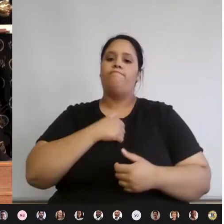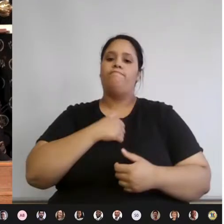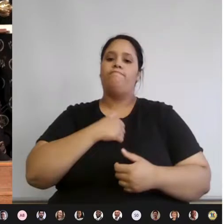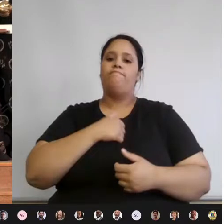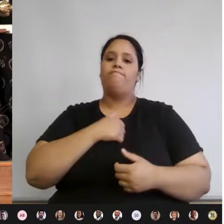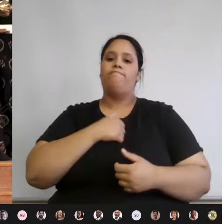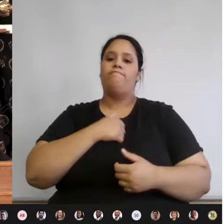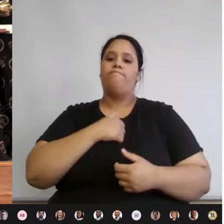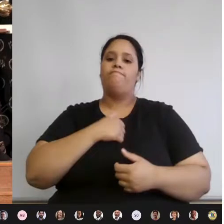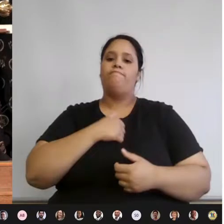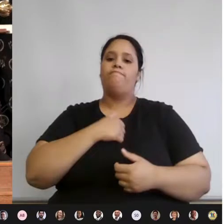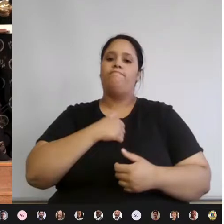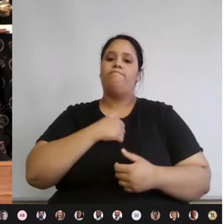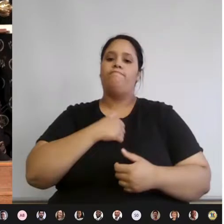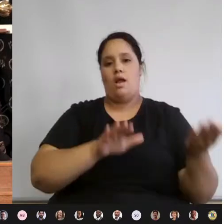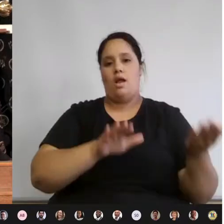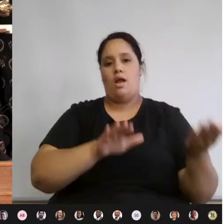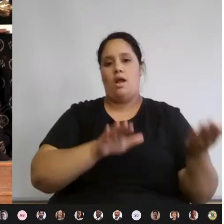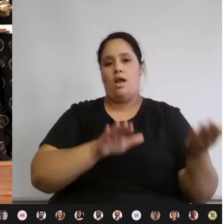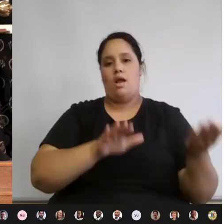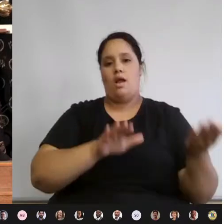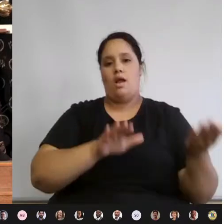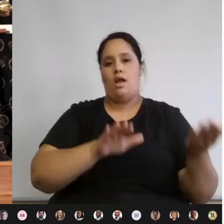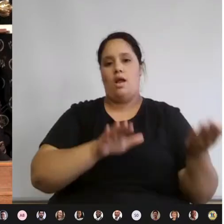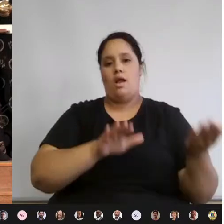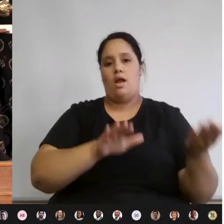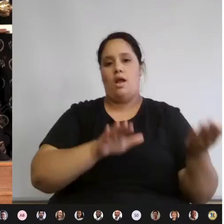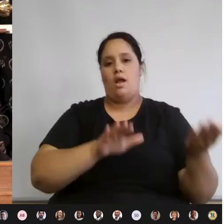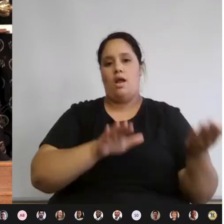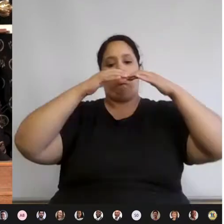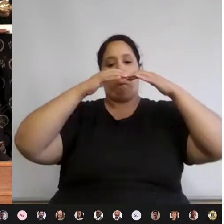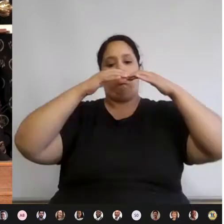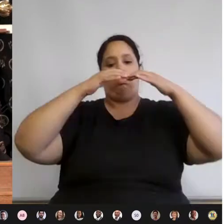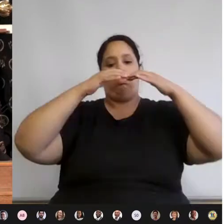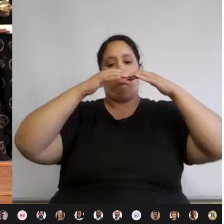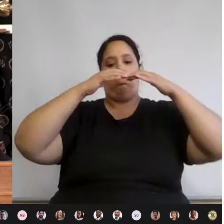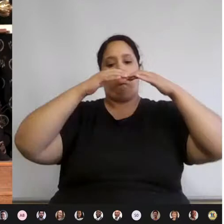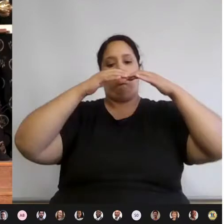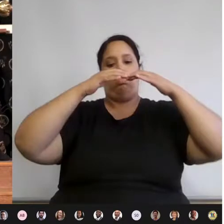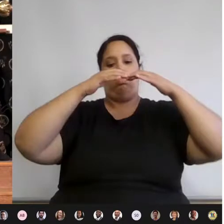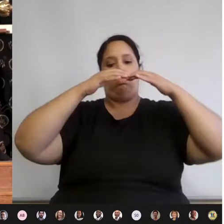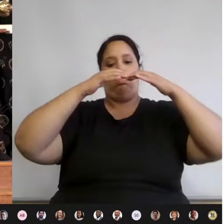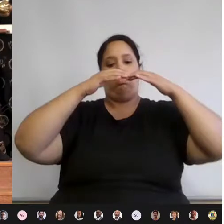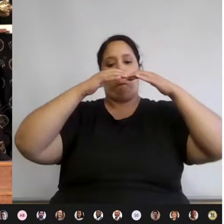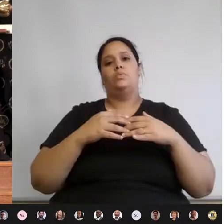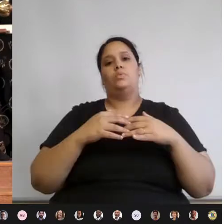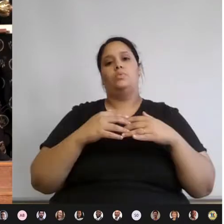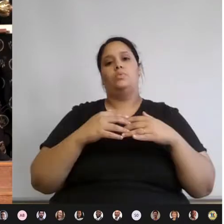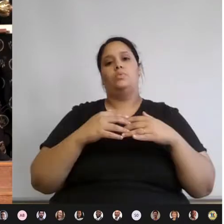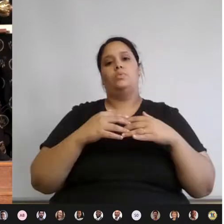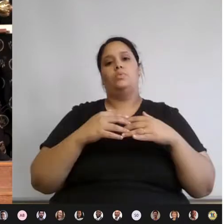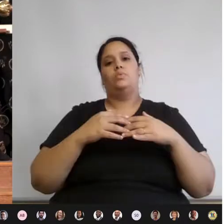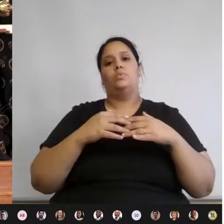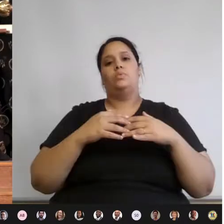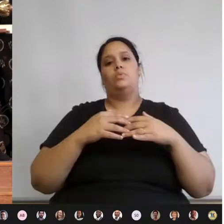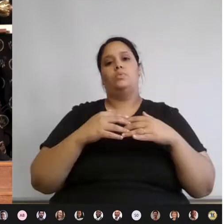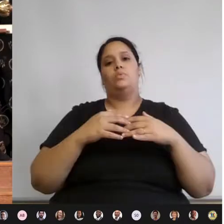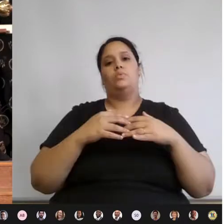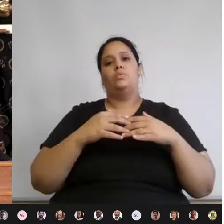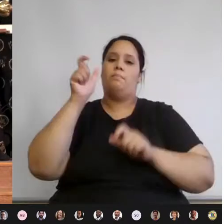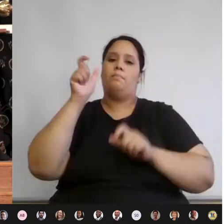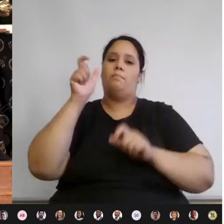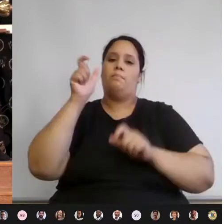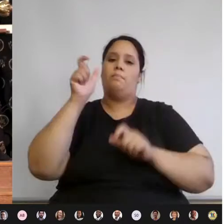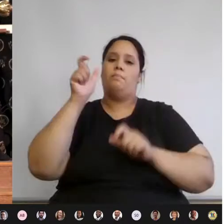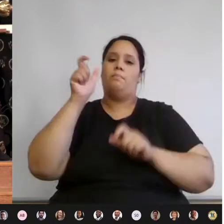their children in the sand caving in of those tunnels where people were illegally excavating and stealing sand off